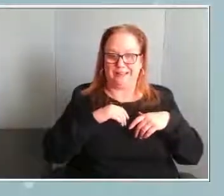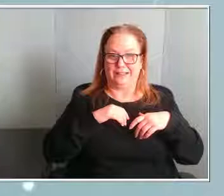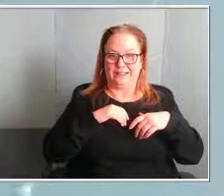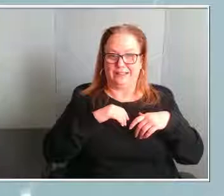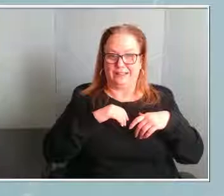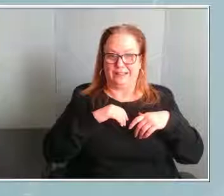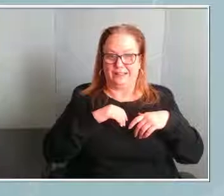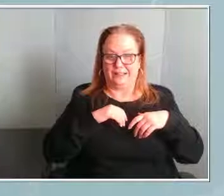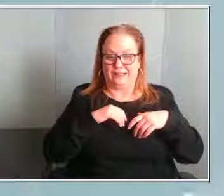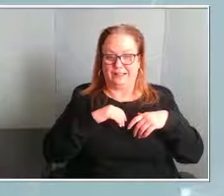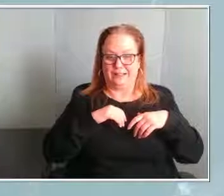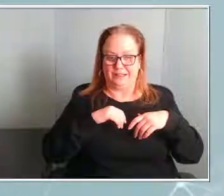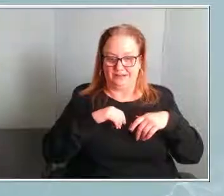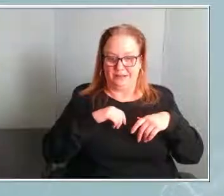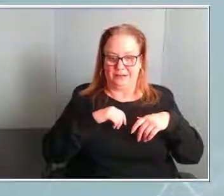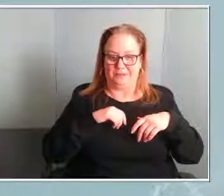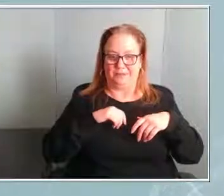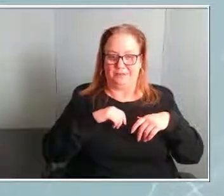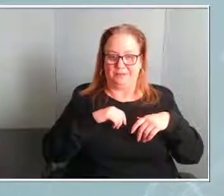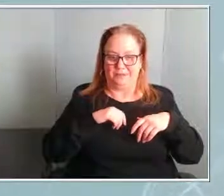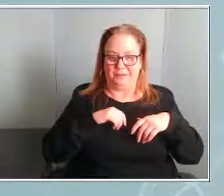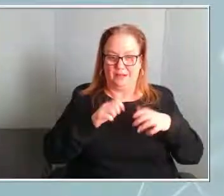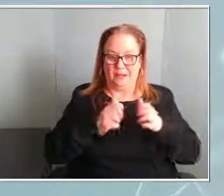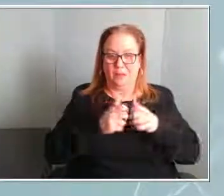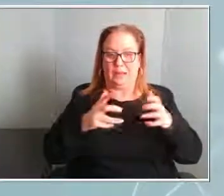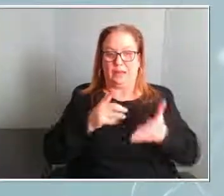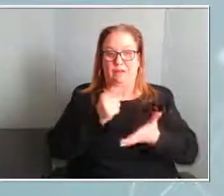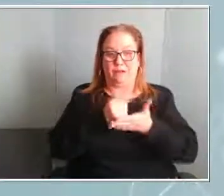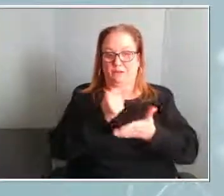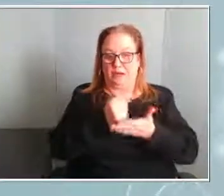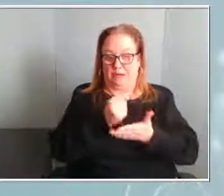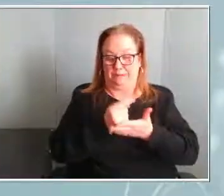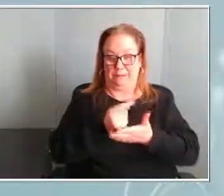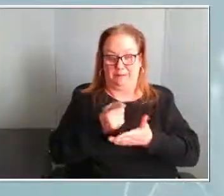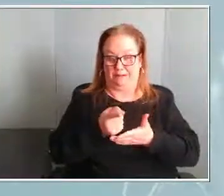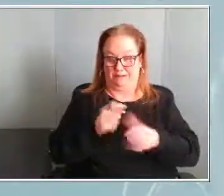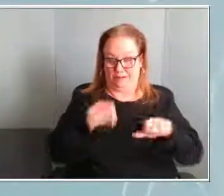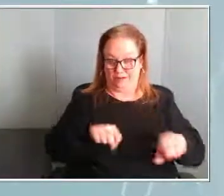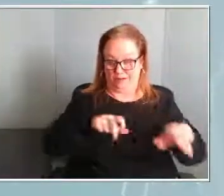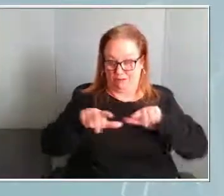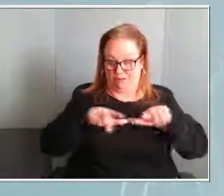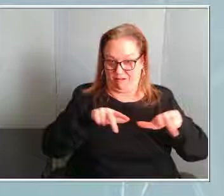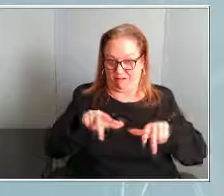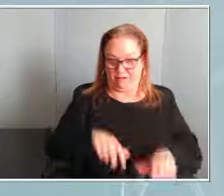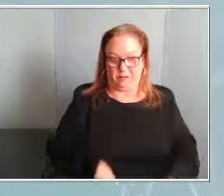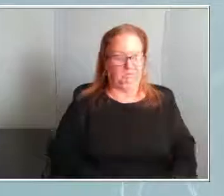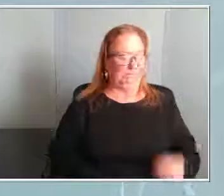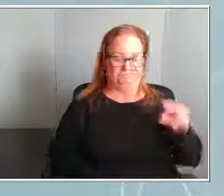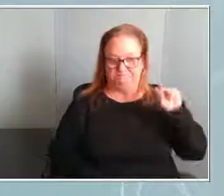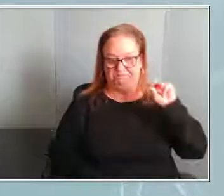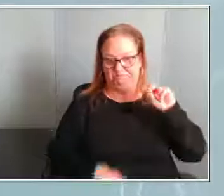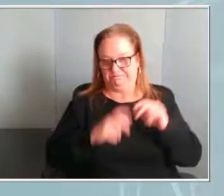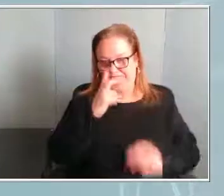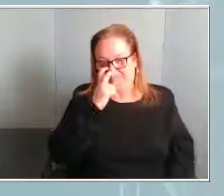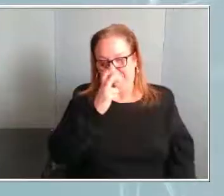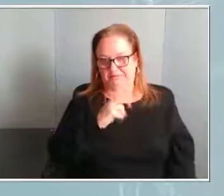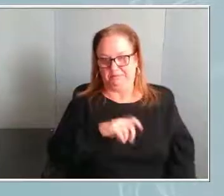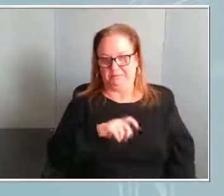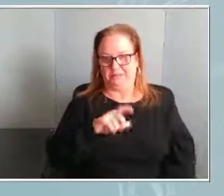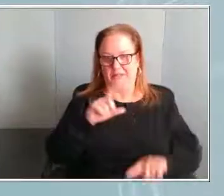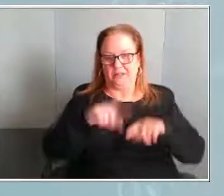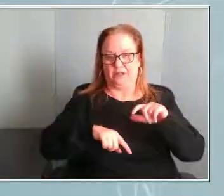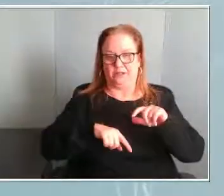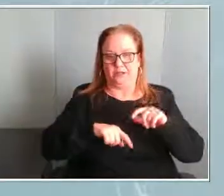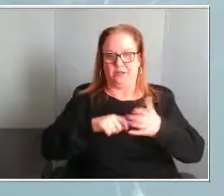Okay, so without this treatment, would he have been doing that? Unlikely. And he would have not even been able hardly to